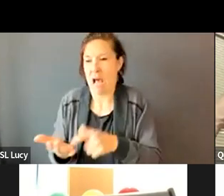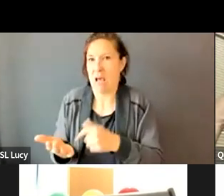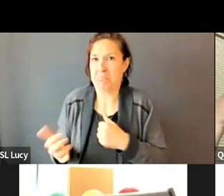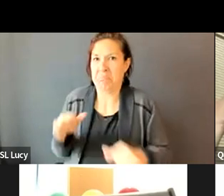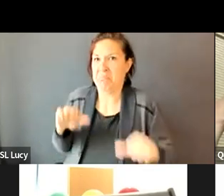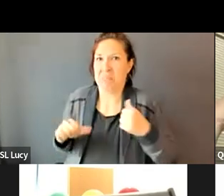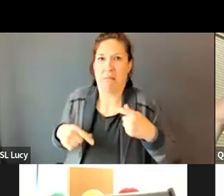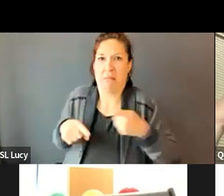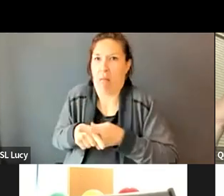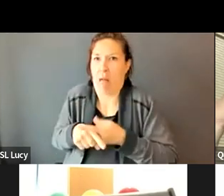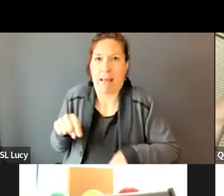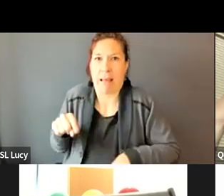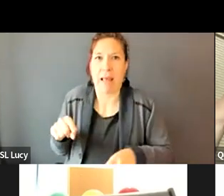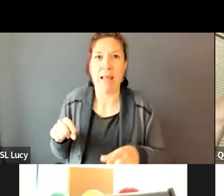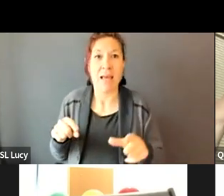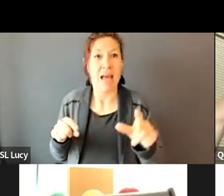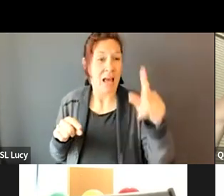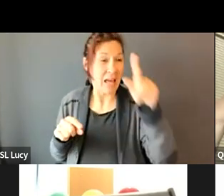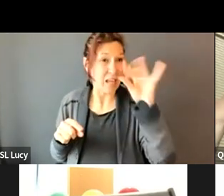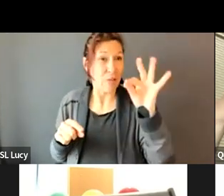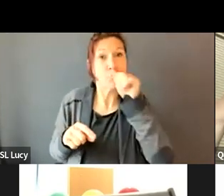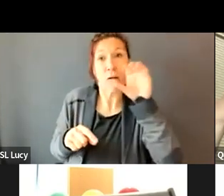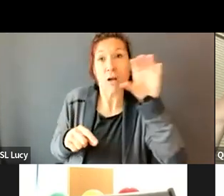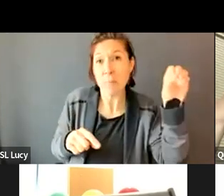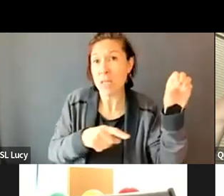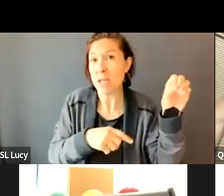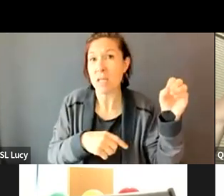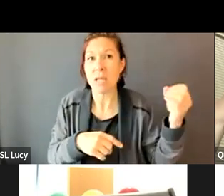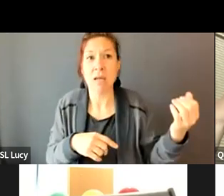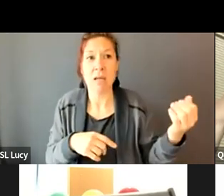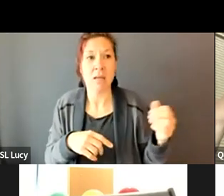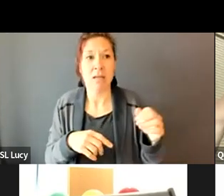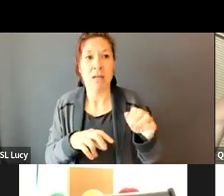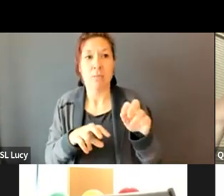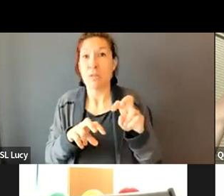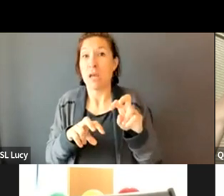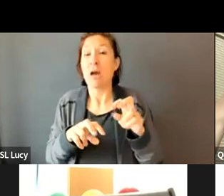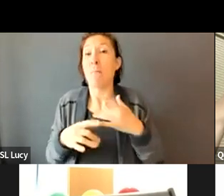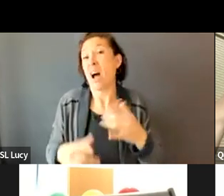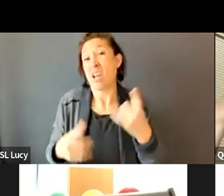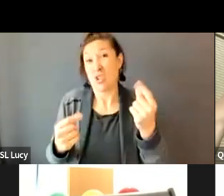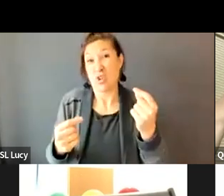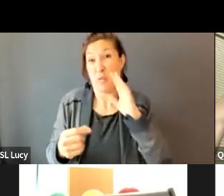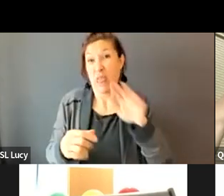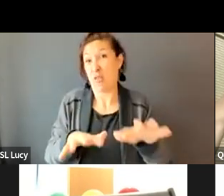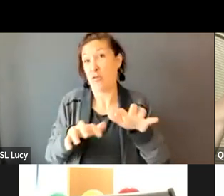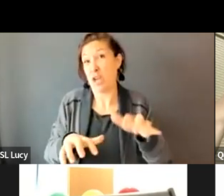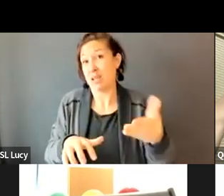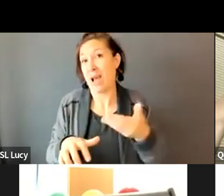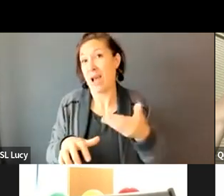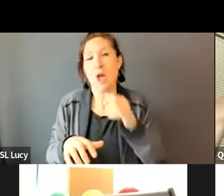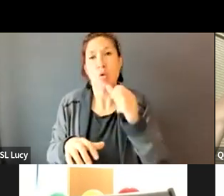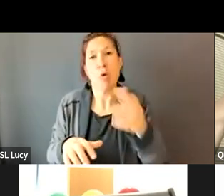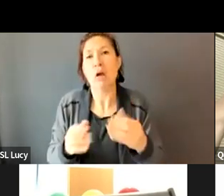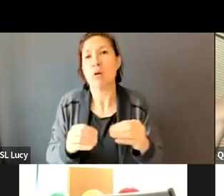a different type of organization maybe one that's even private like the transition is actually hiring freeze before you move into this sort of right